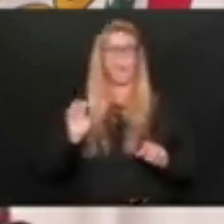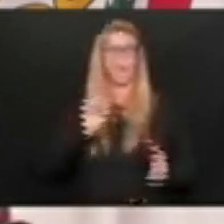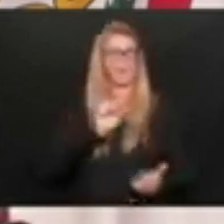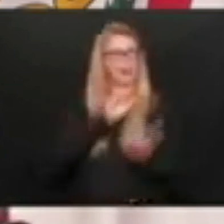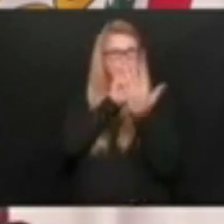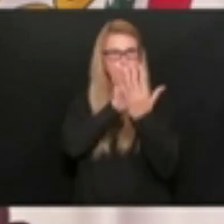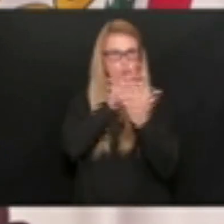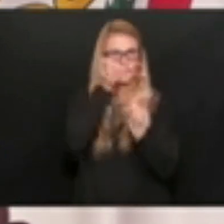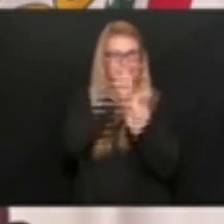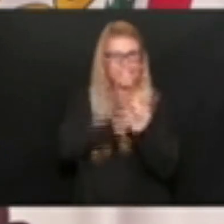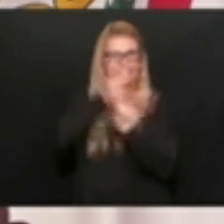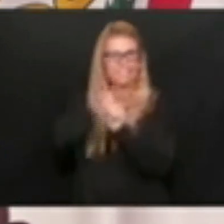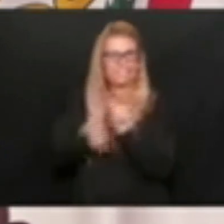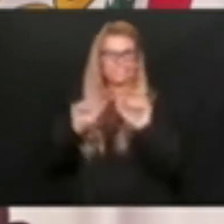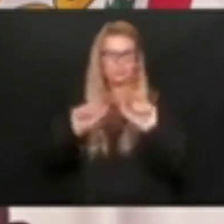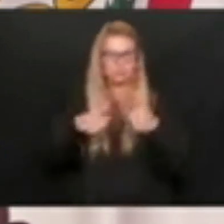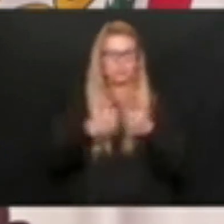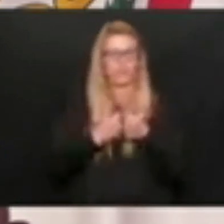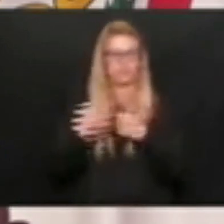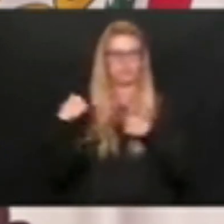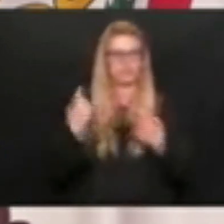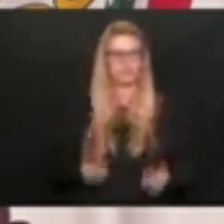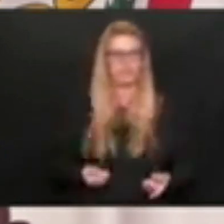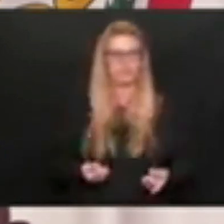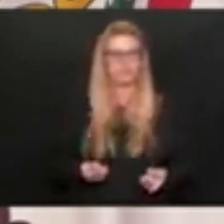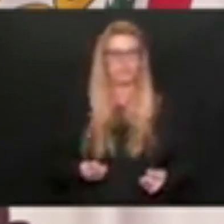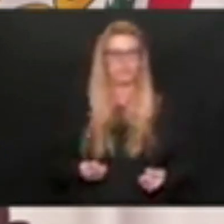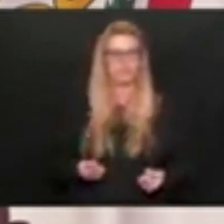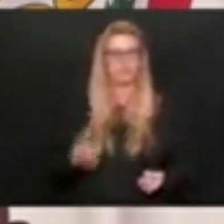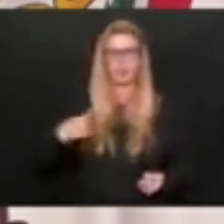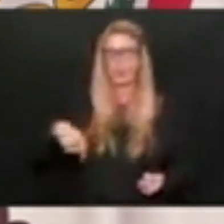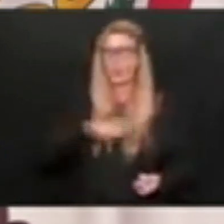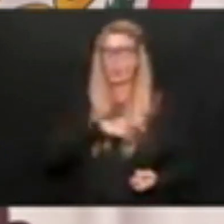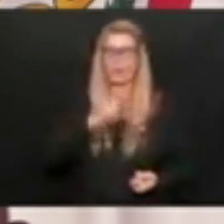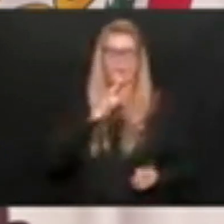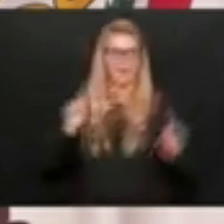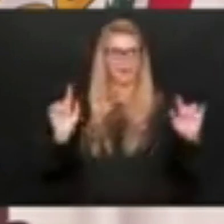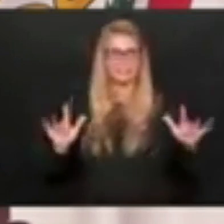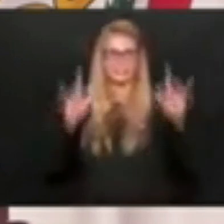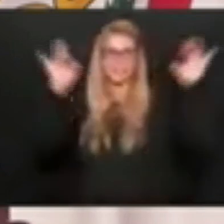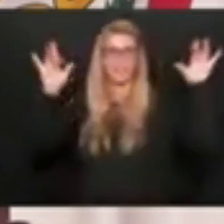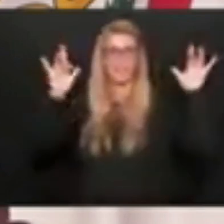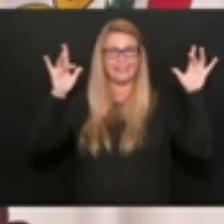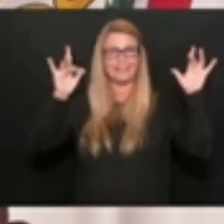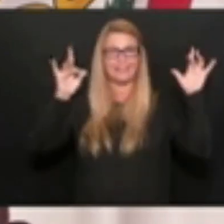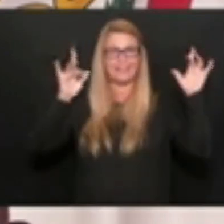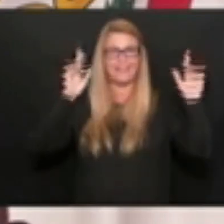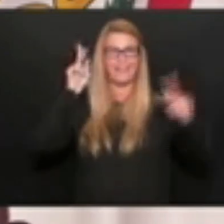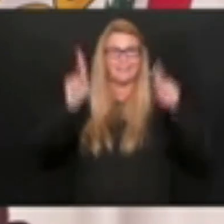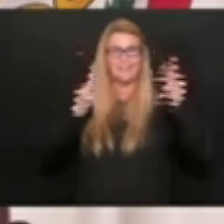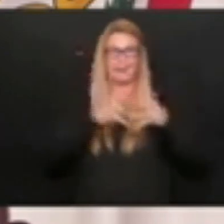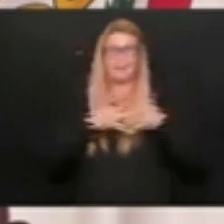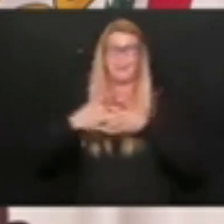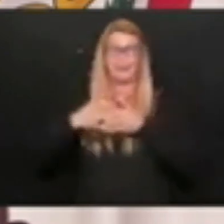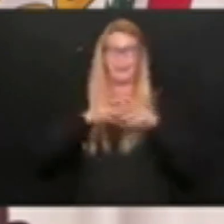challenges thus far. We've absolutely become that diamond in the rough, and all the nation saw us